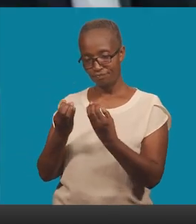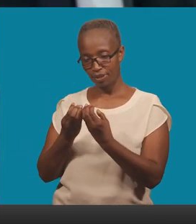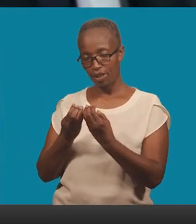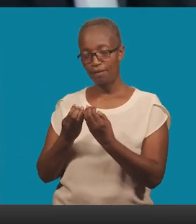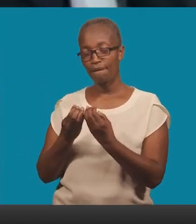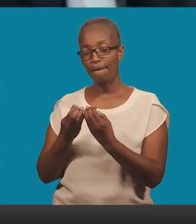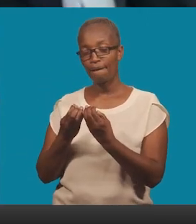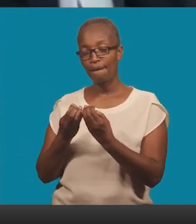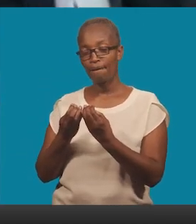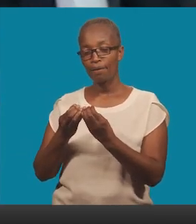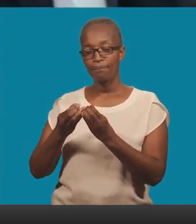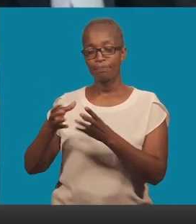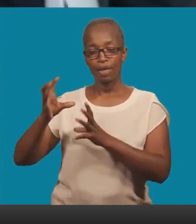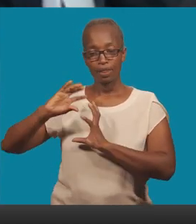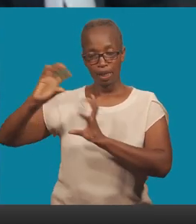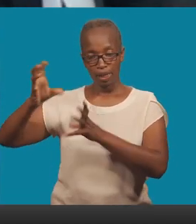community is